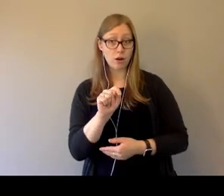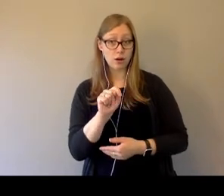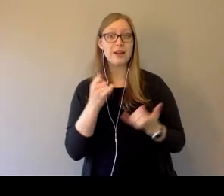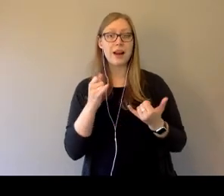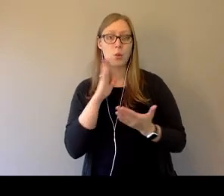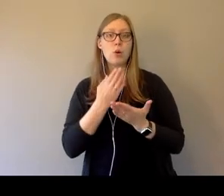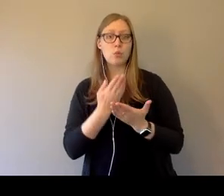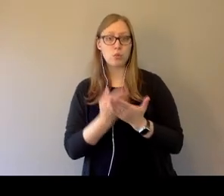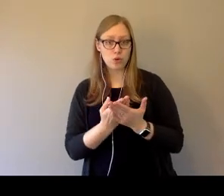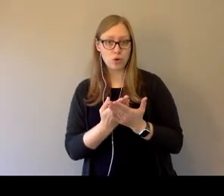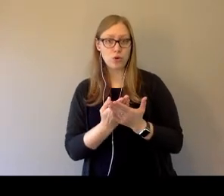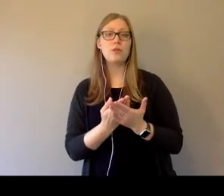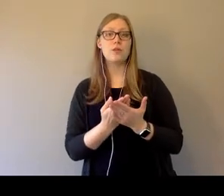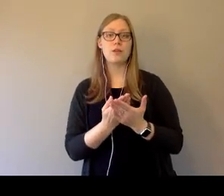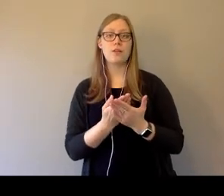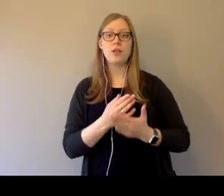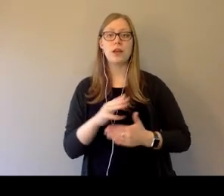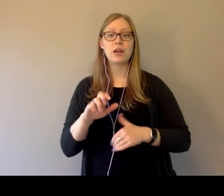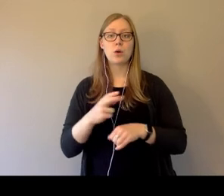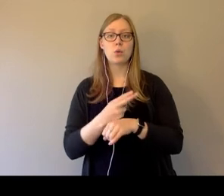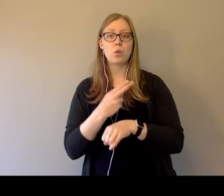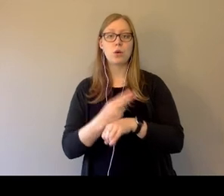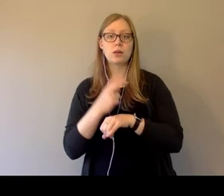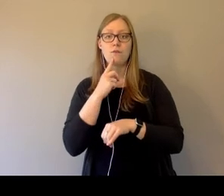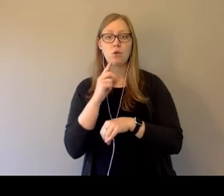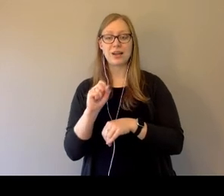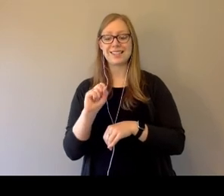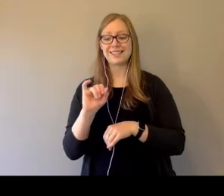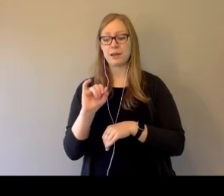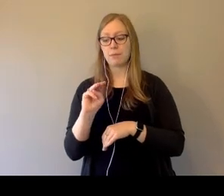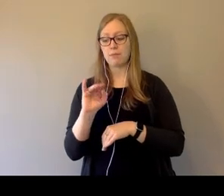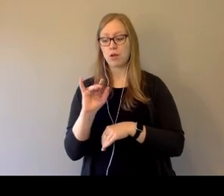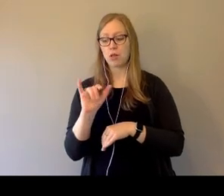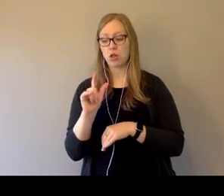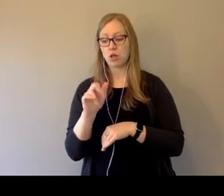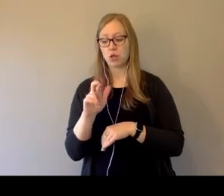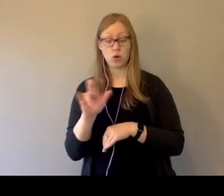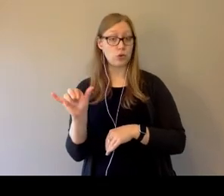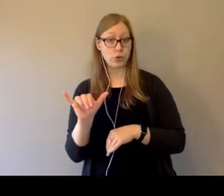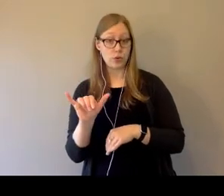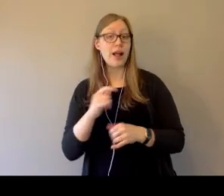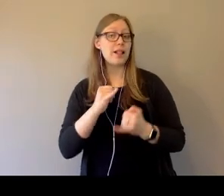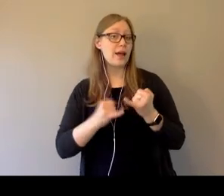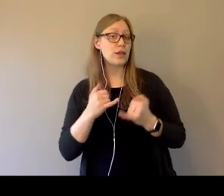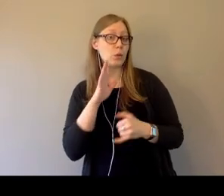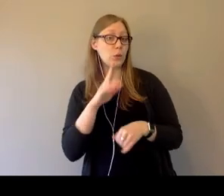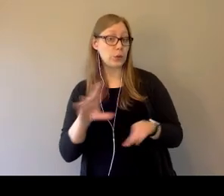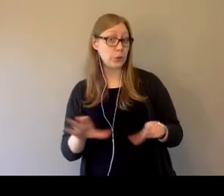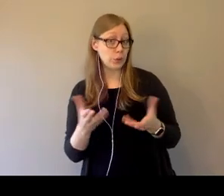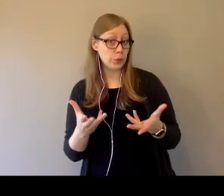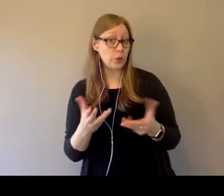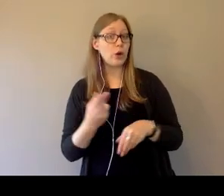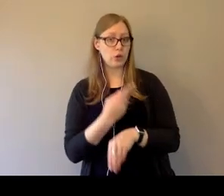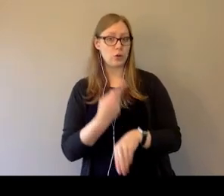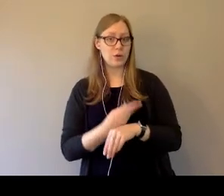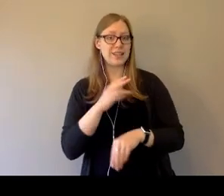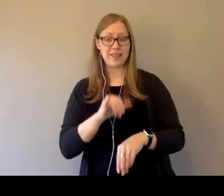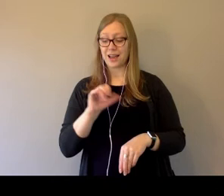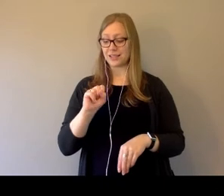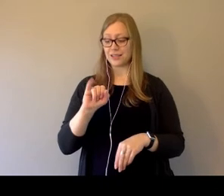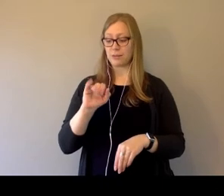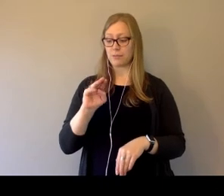And then the last thing we're going to do today is use triangle similarity to solve problems. So if we know triangles are similar, what